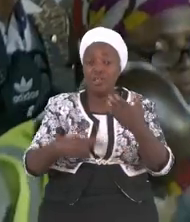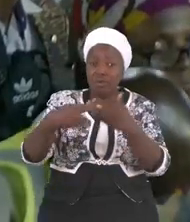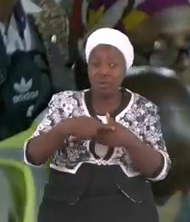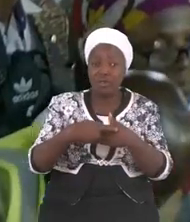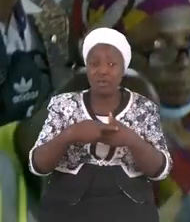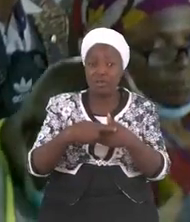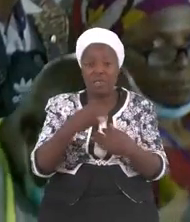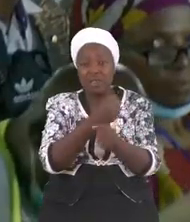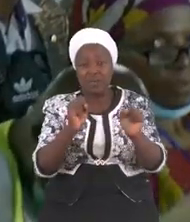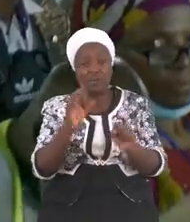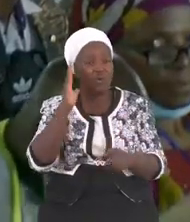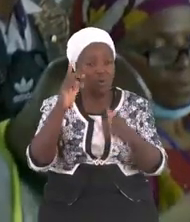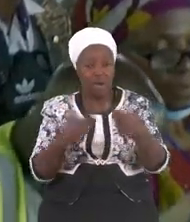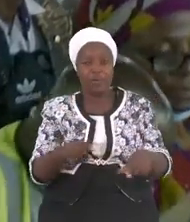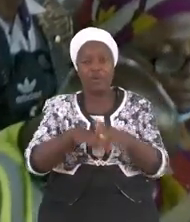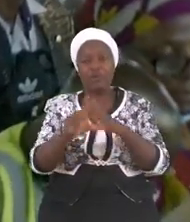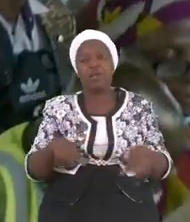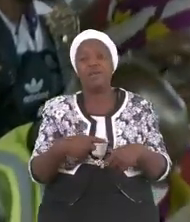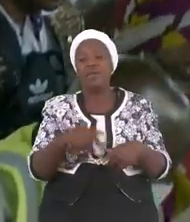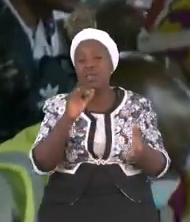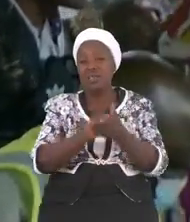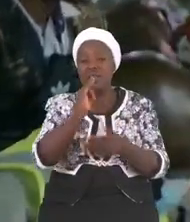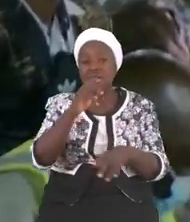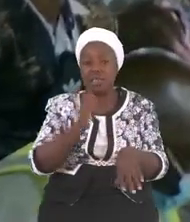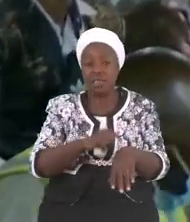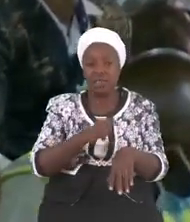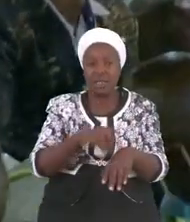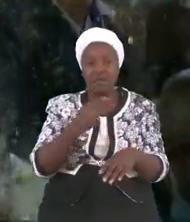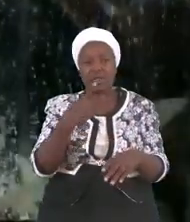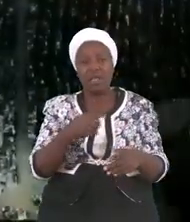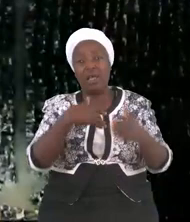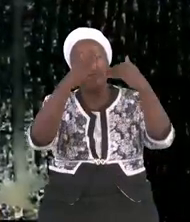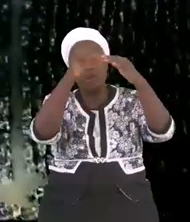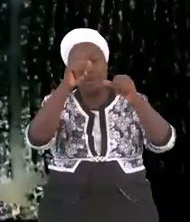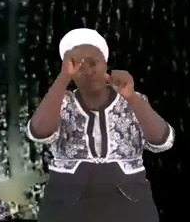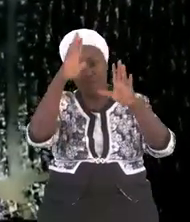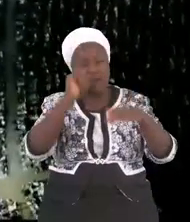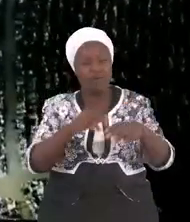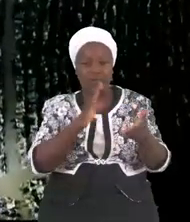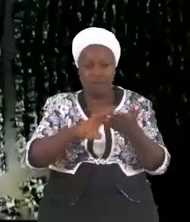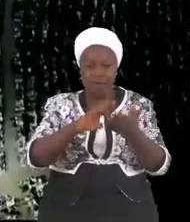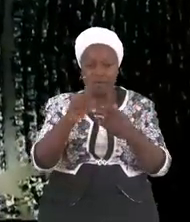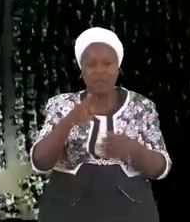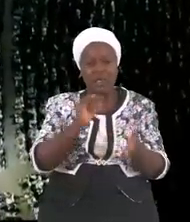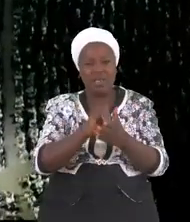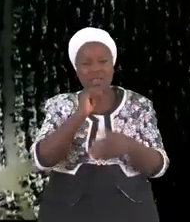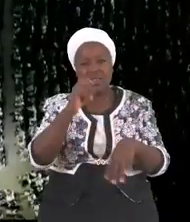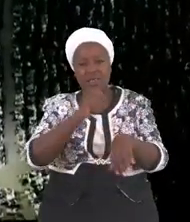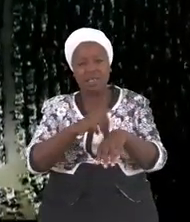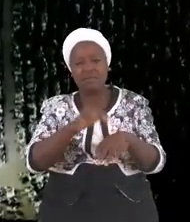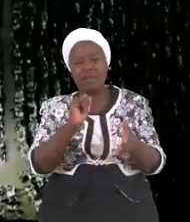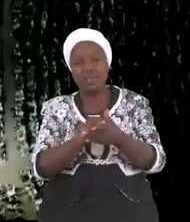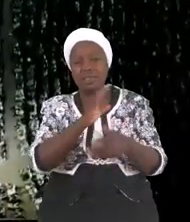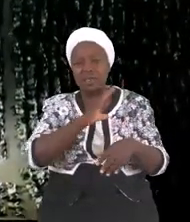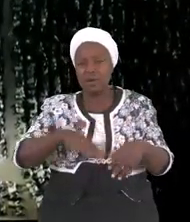happen in your life. That's the time the Heavenly Father will forgive you. That's the time Christ, who died